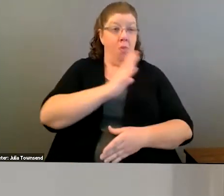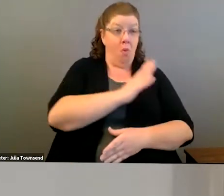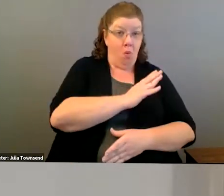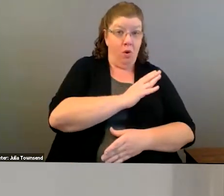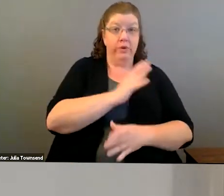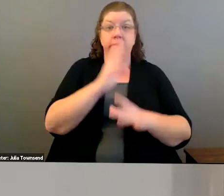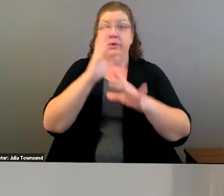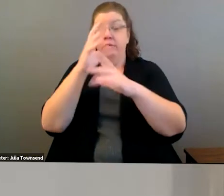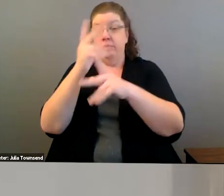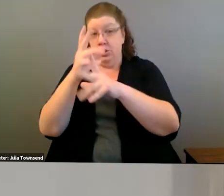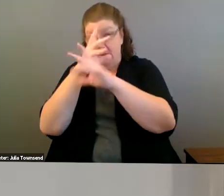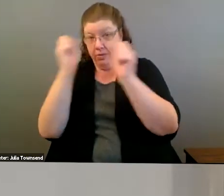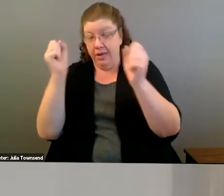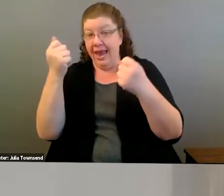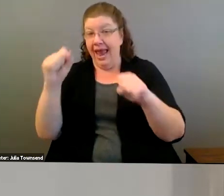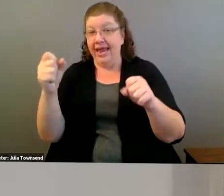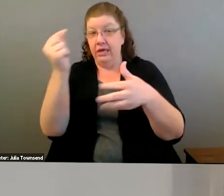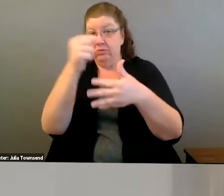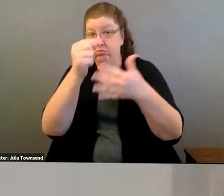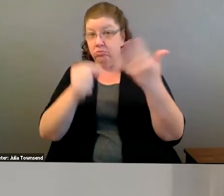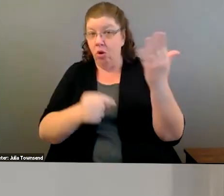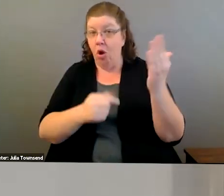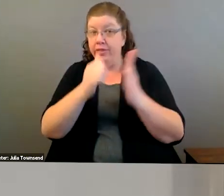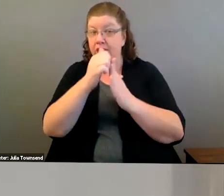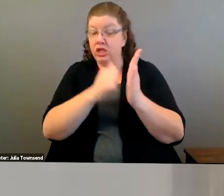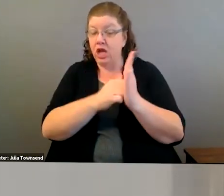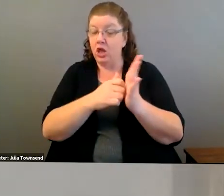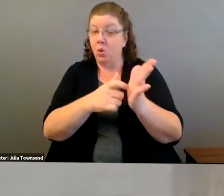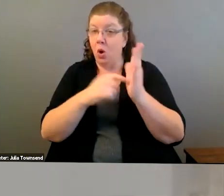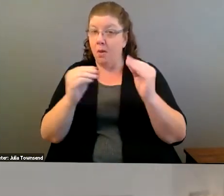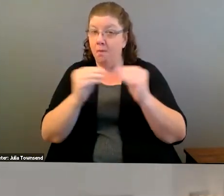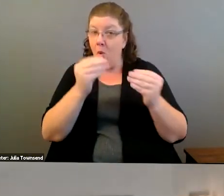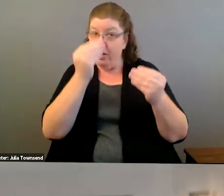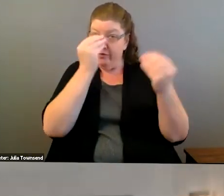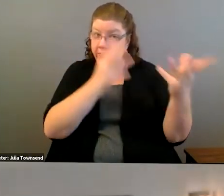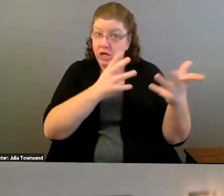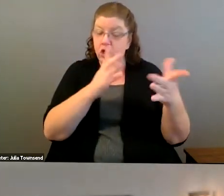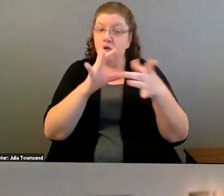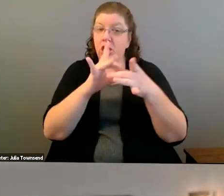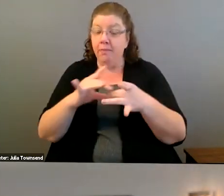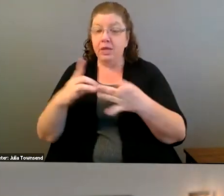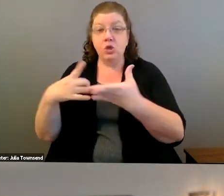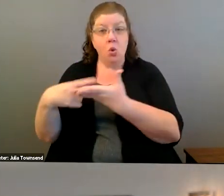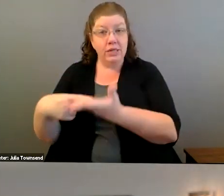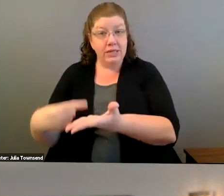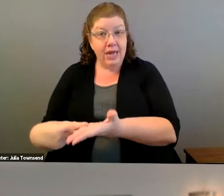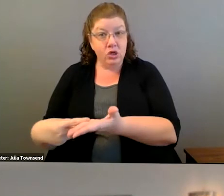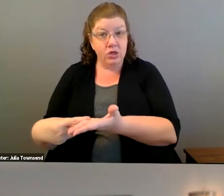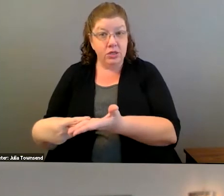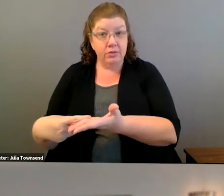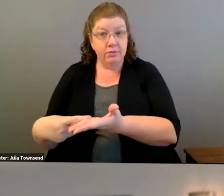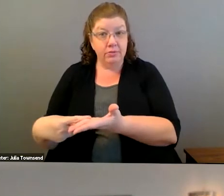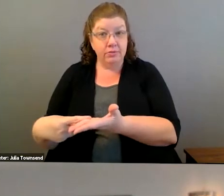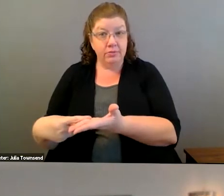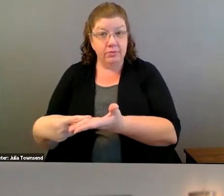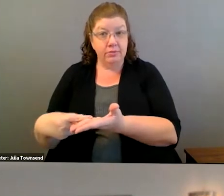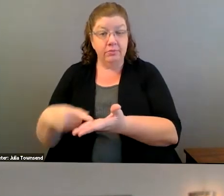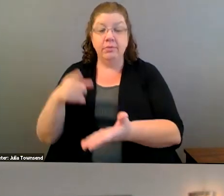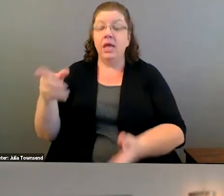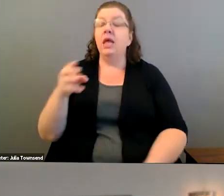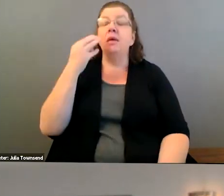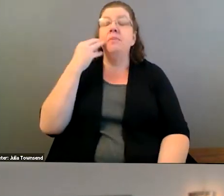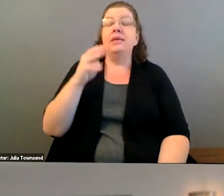there any items on the consent agenda that require more information, comments, or discussion? Please, Ms.